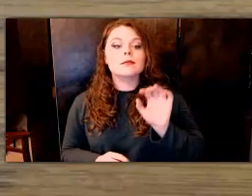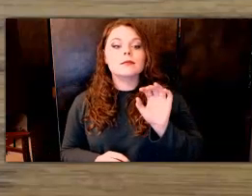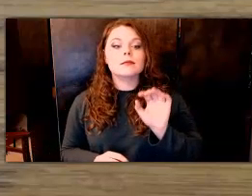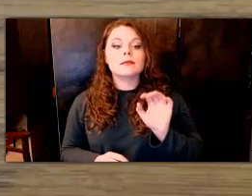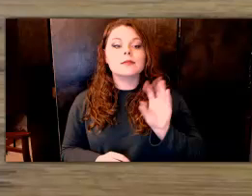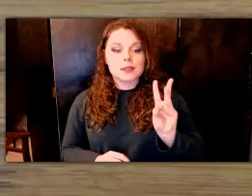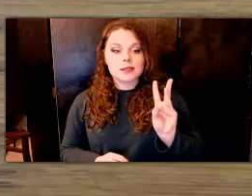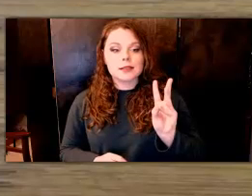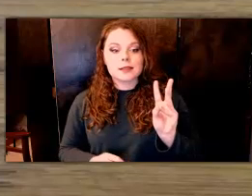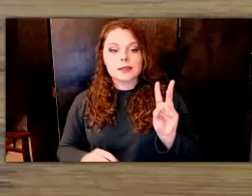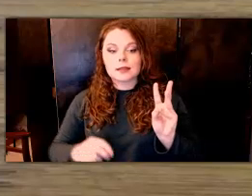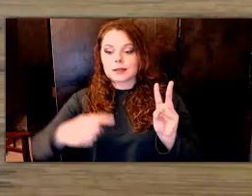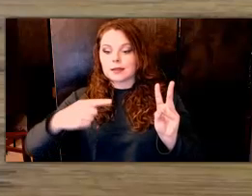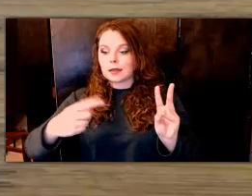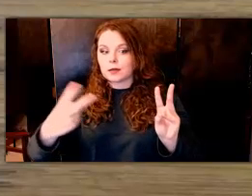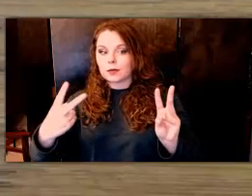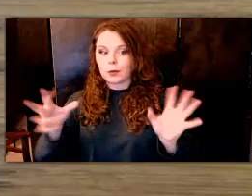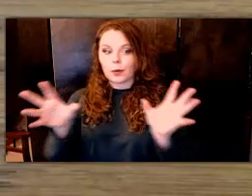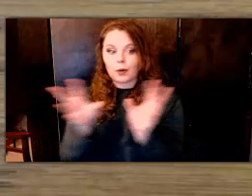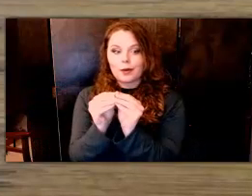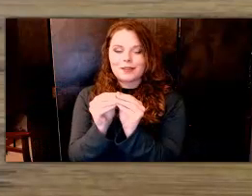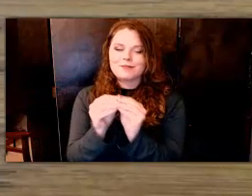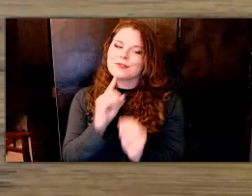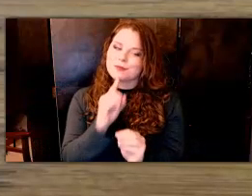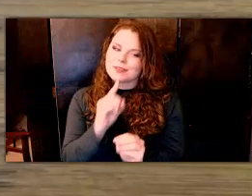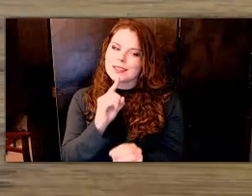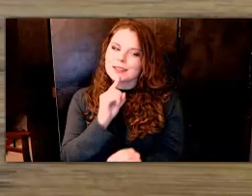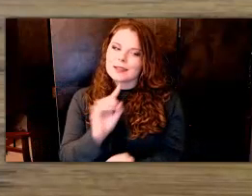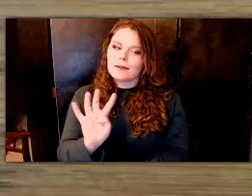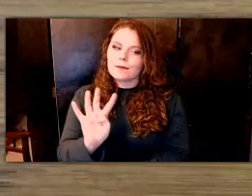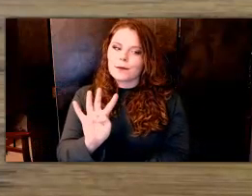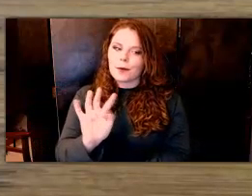plus a negative 2 is really 4a.